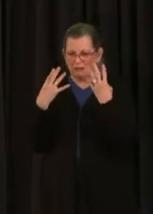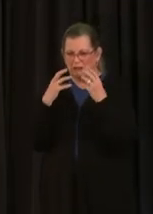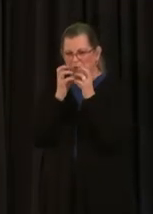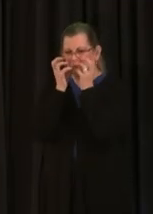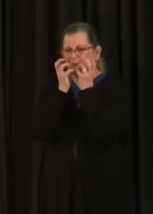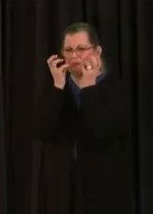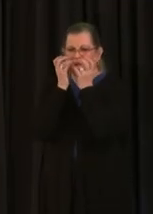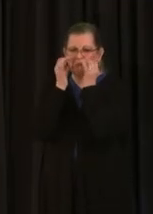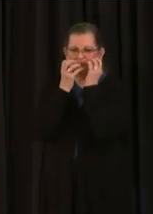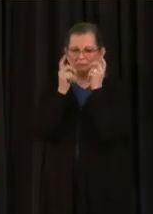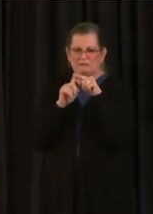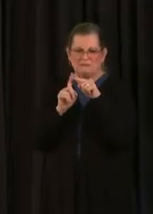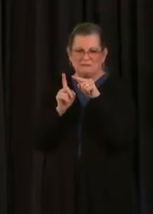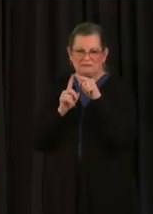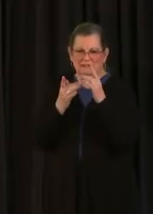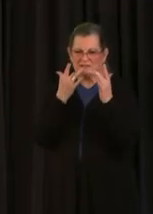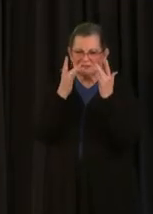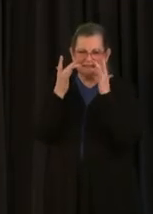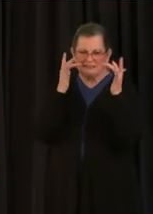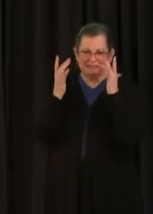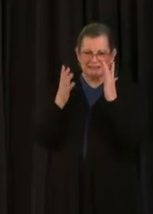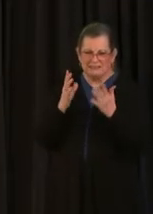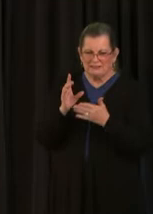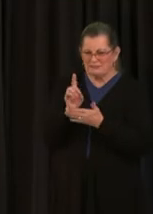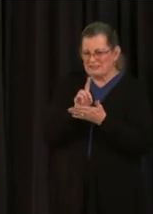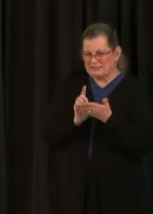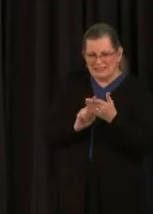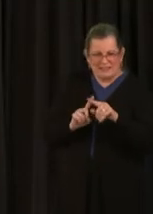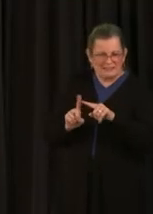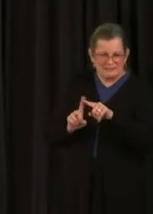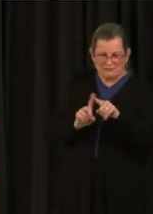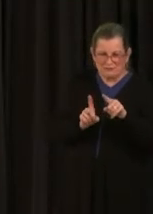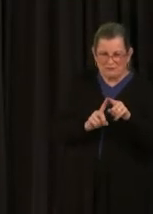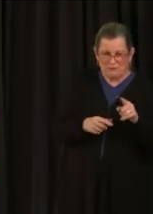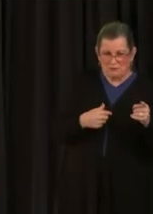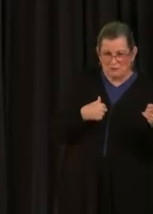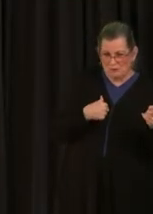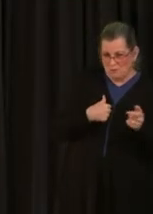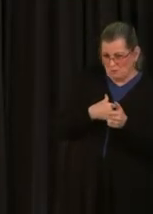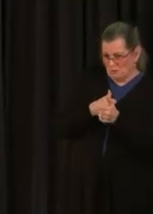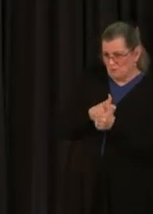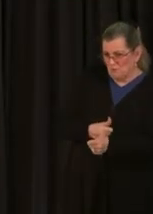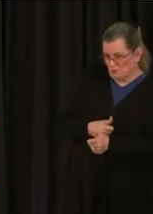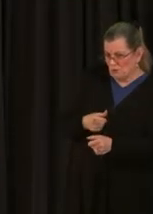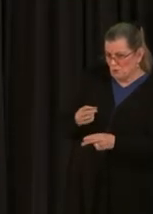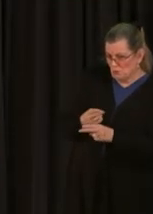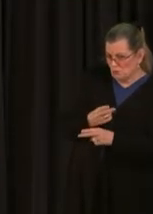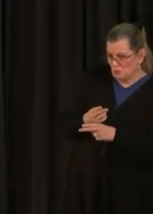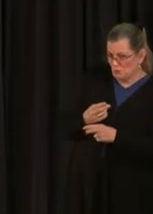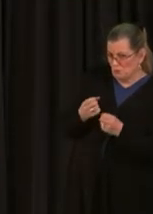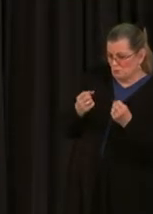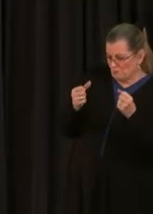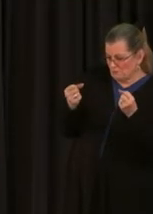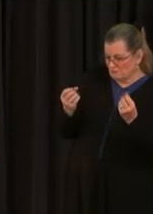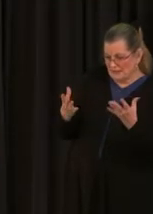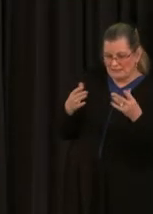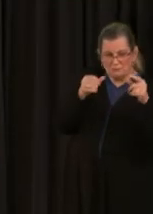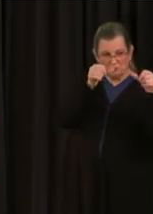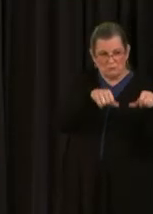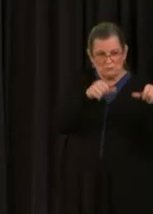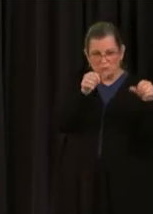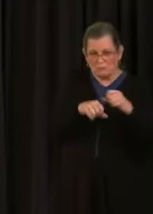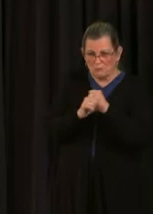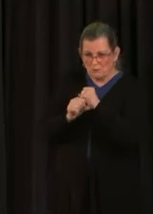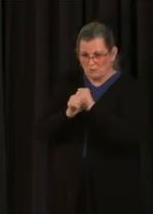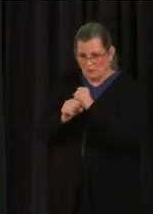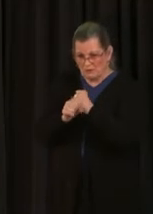the federal mandate, and encourage them to wear a mask. The mandate also says if an individual refuses to wear a mask, you can